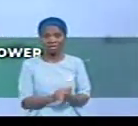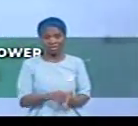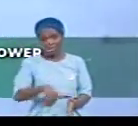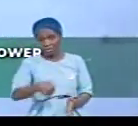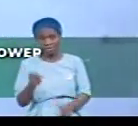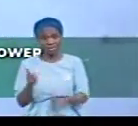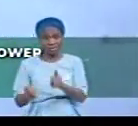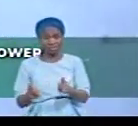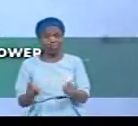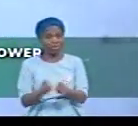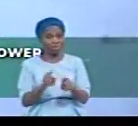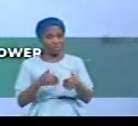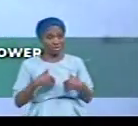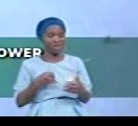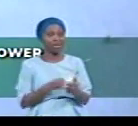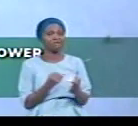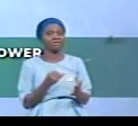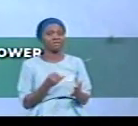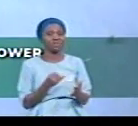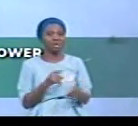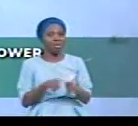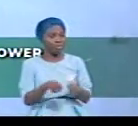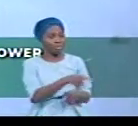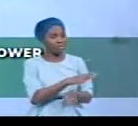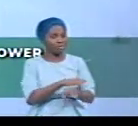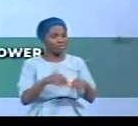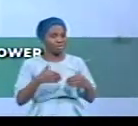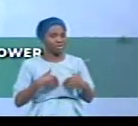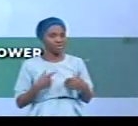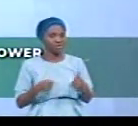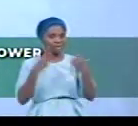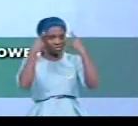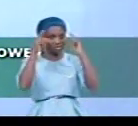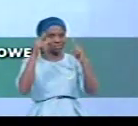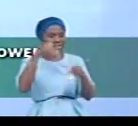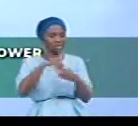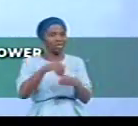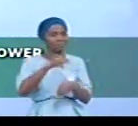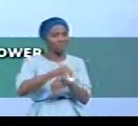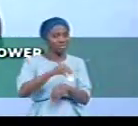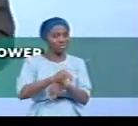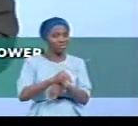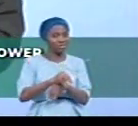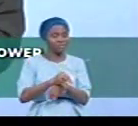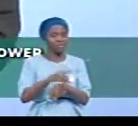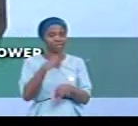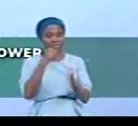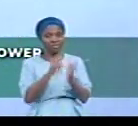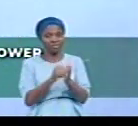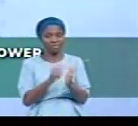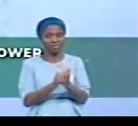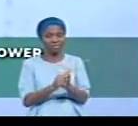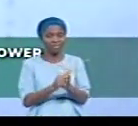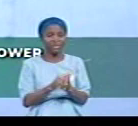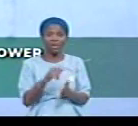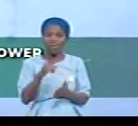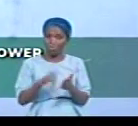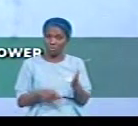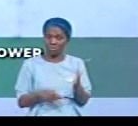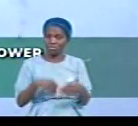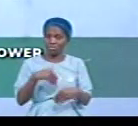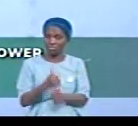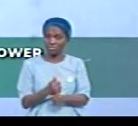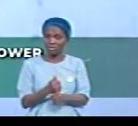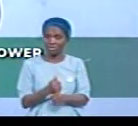had, but he didn't have the breakthrough in ministry. He said what made him to